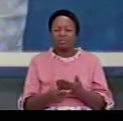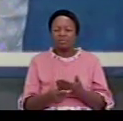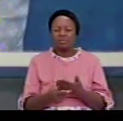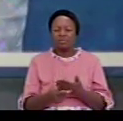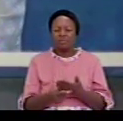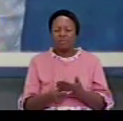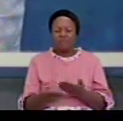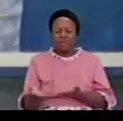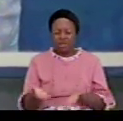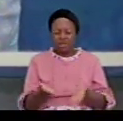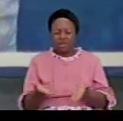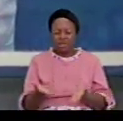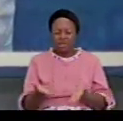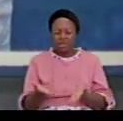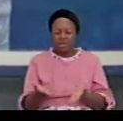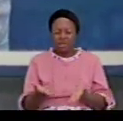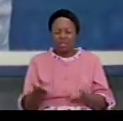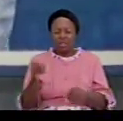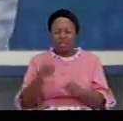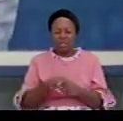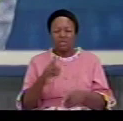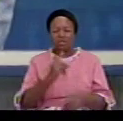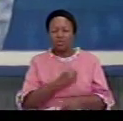here at the Alpha location,